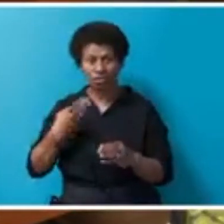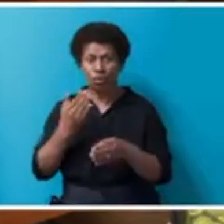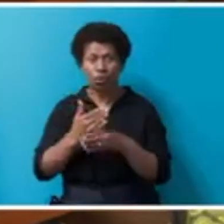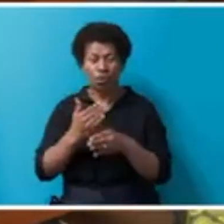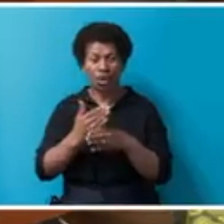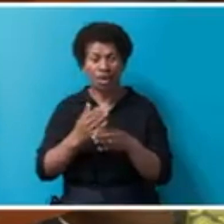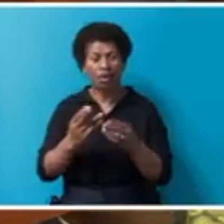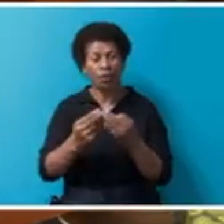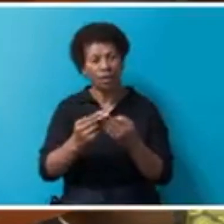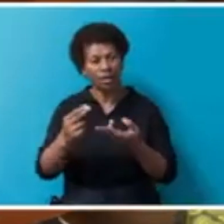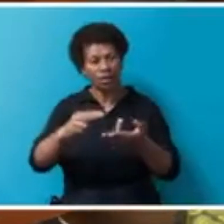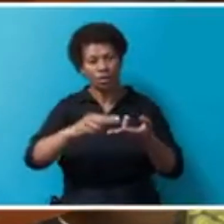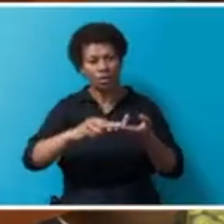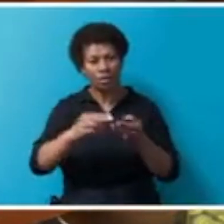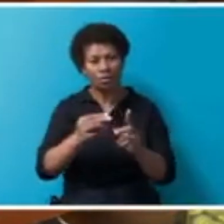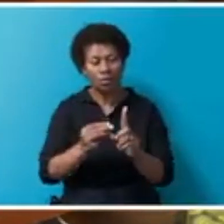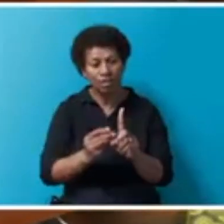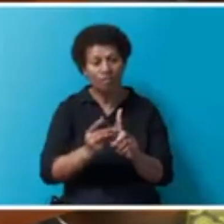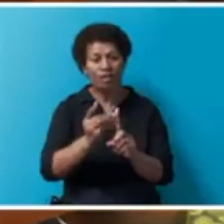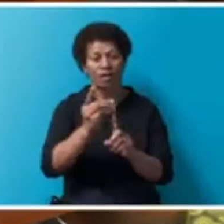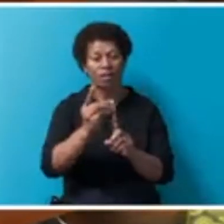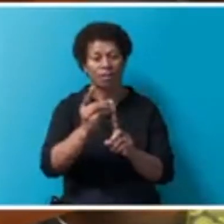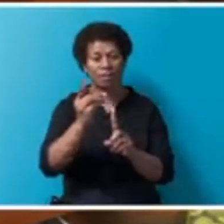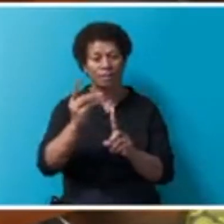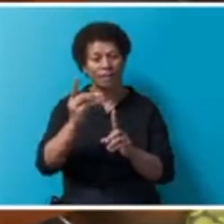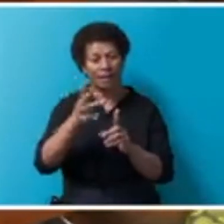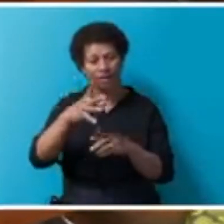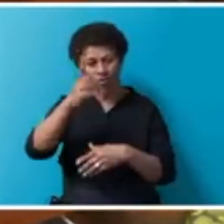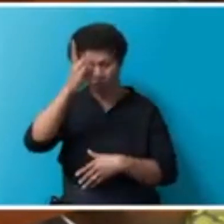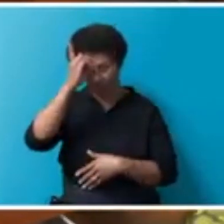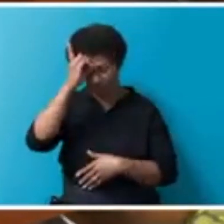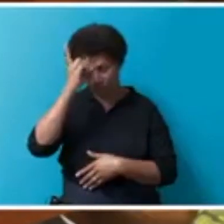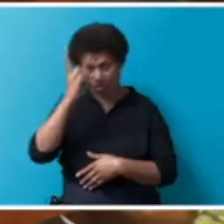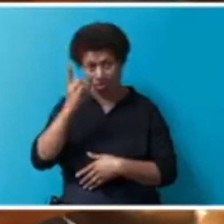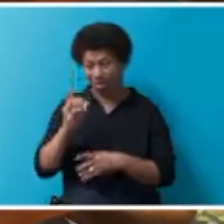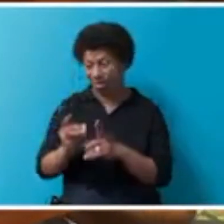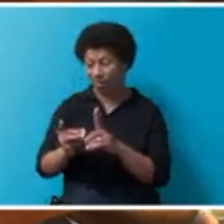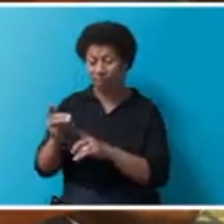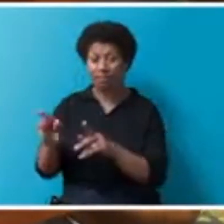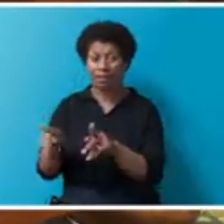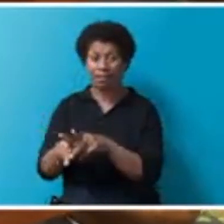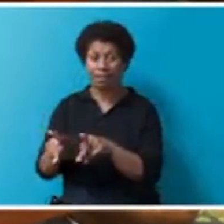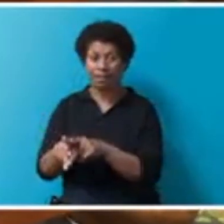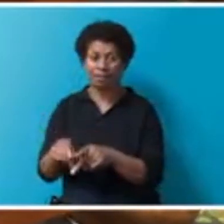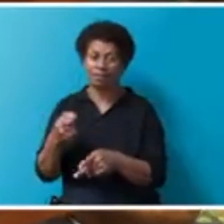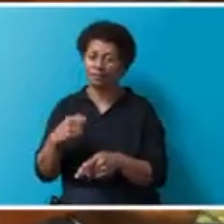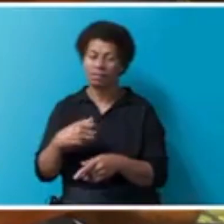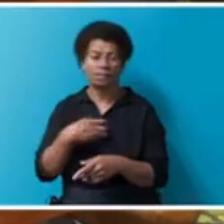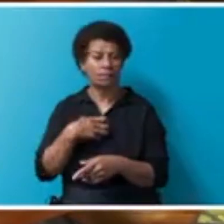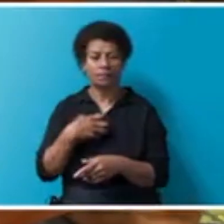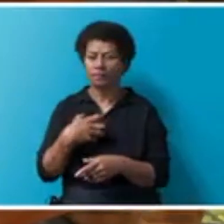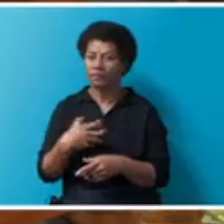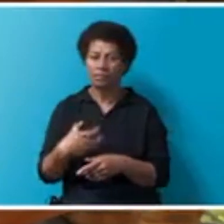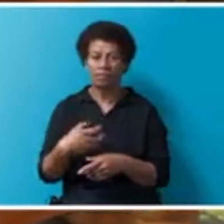to develop education. They are development partners. They are no longer adversaries.